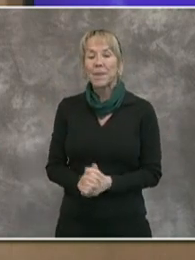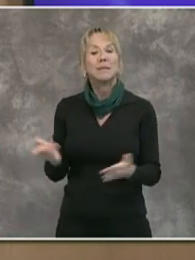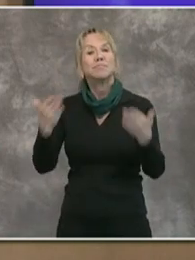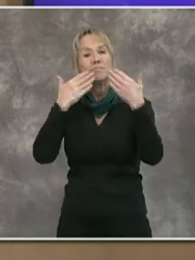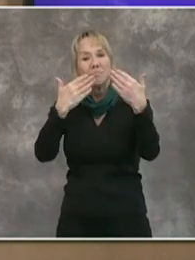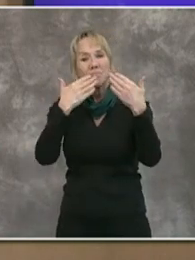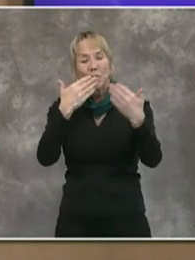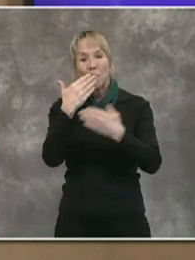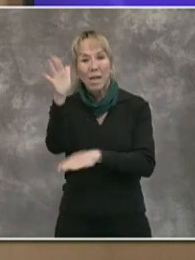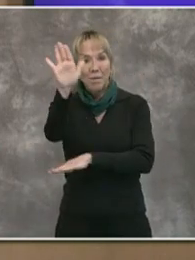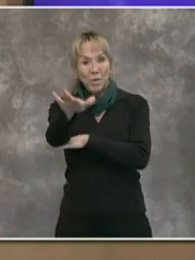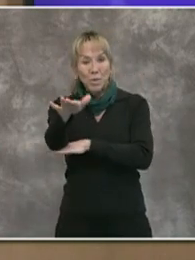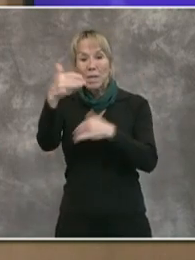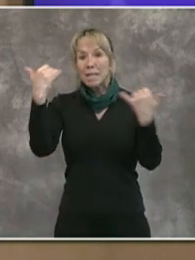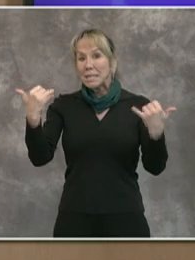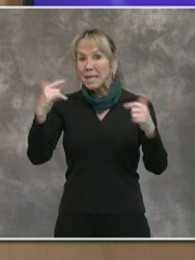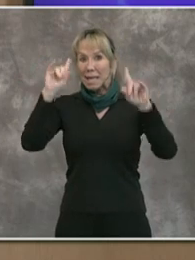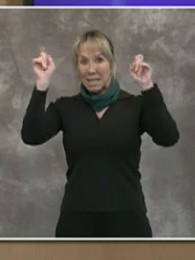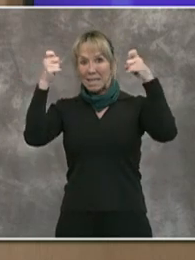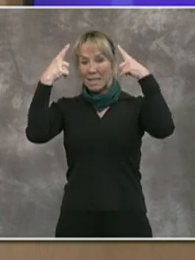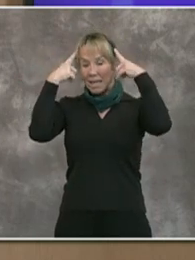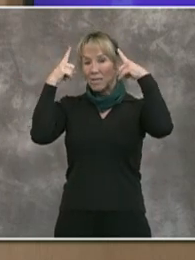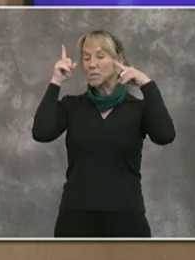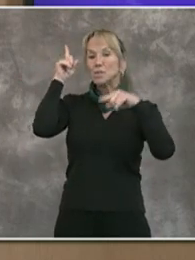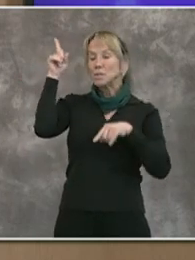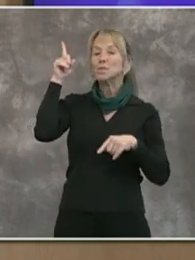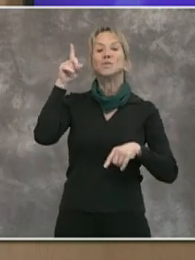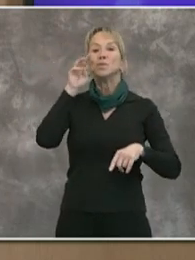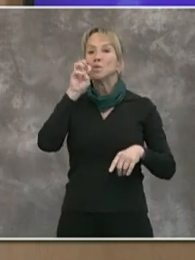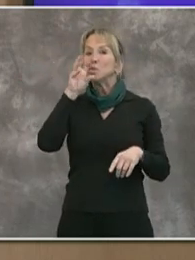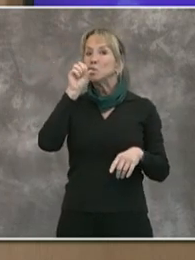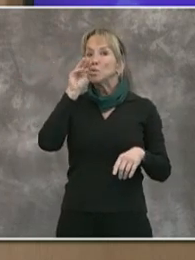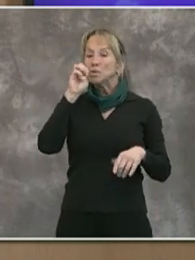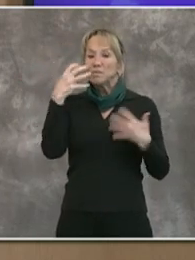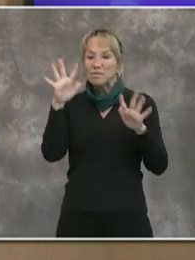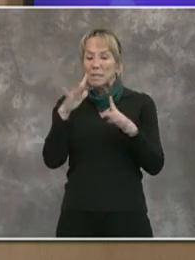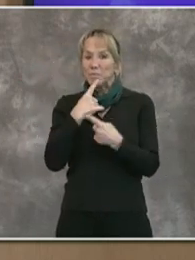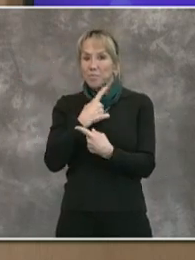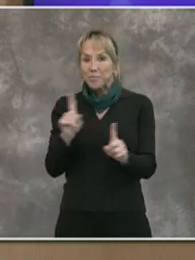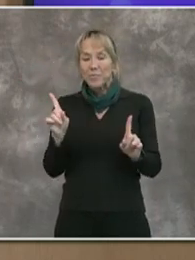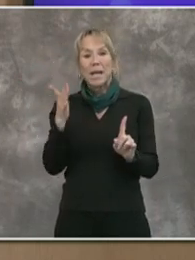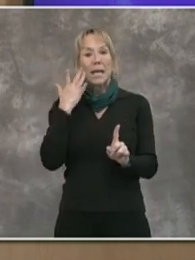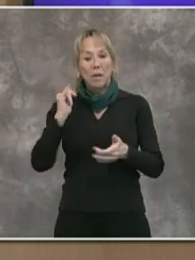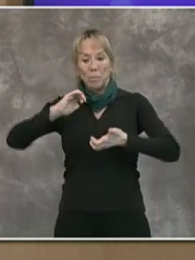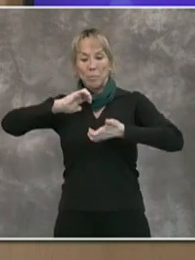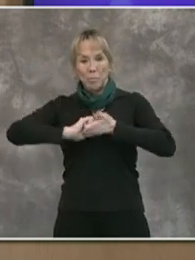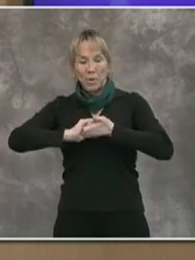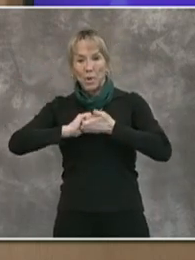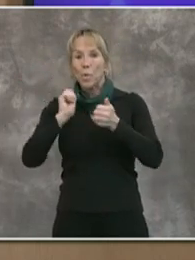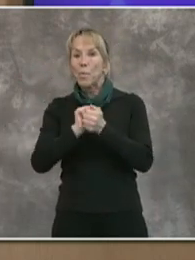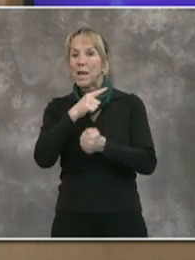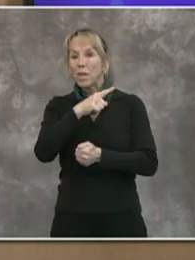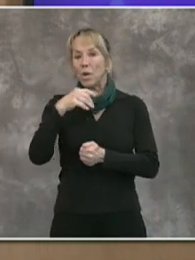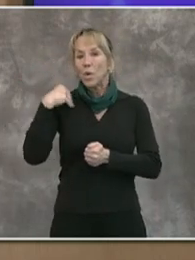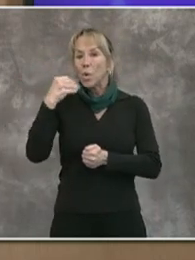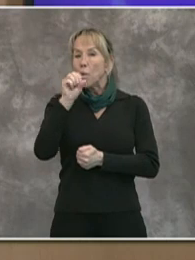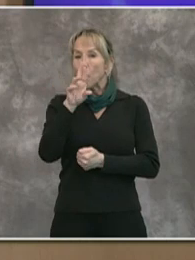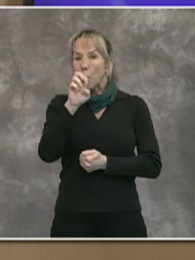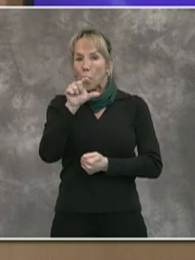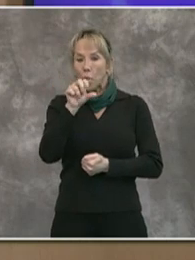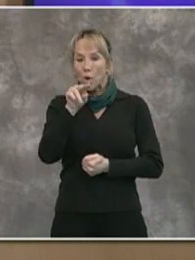Thank you, and good afternoon. Today, Governor Gavin Newsom announced that California is working in partnerships with the state of Oregon and